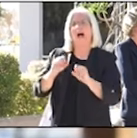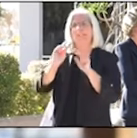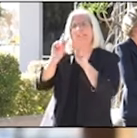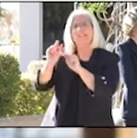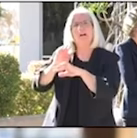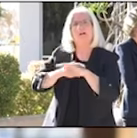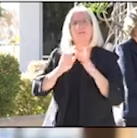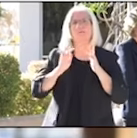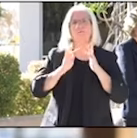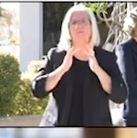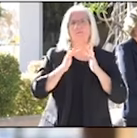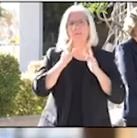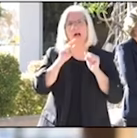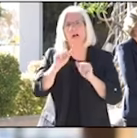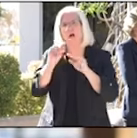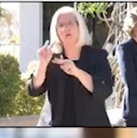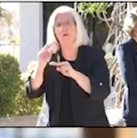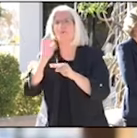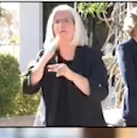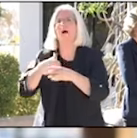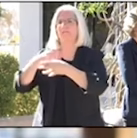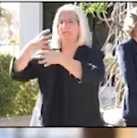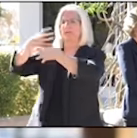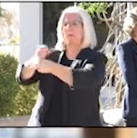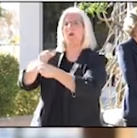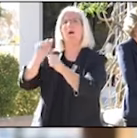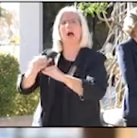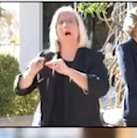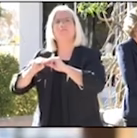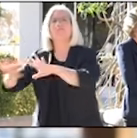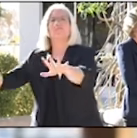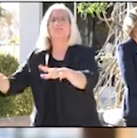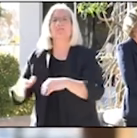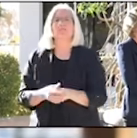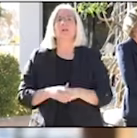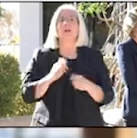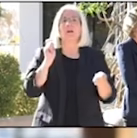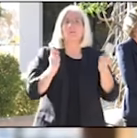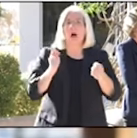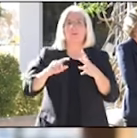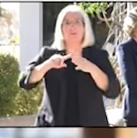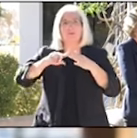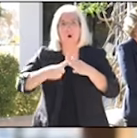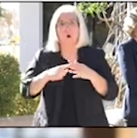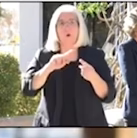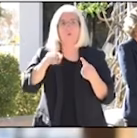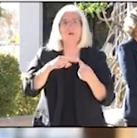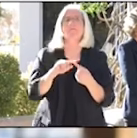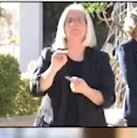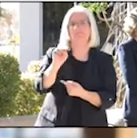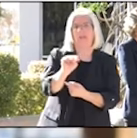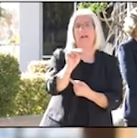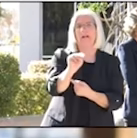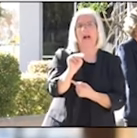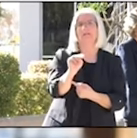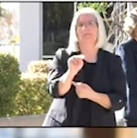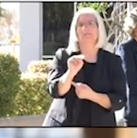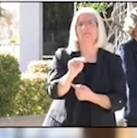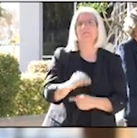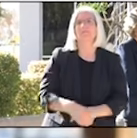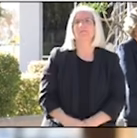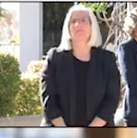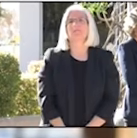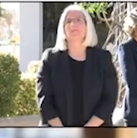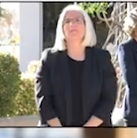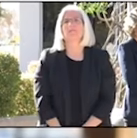out. These changes will go into effect on Monday and will remain in place until at least